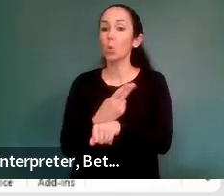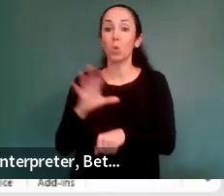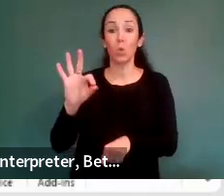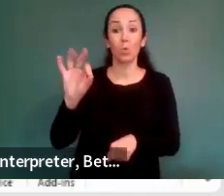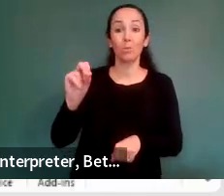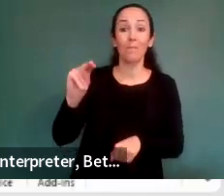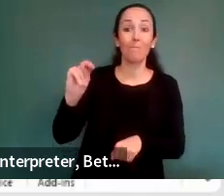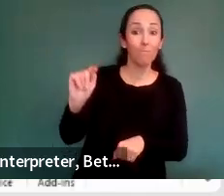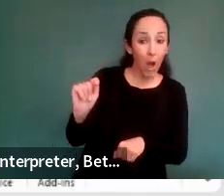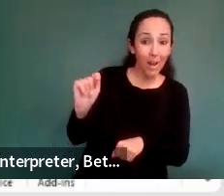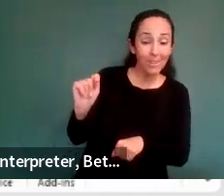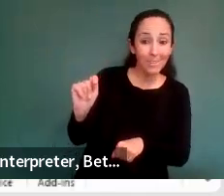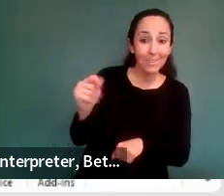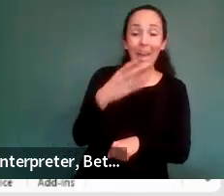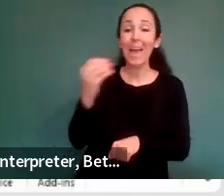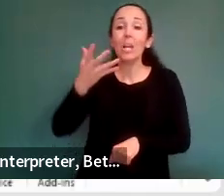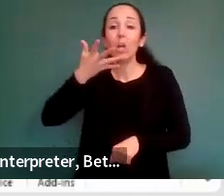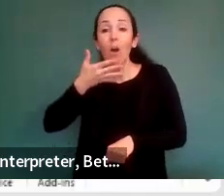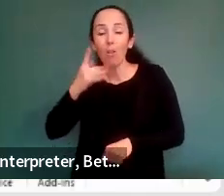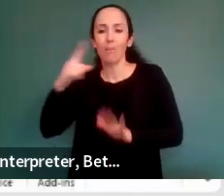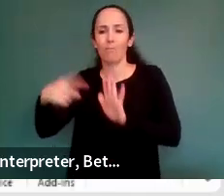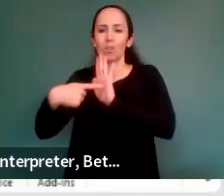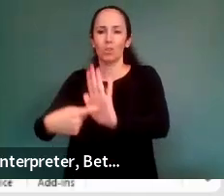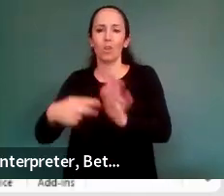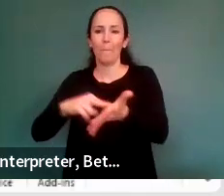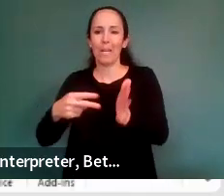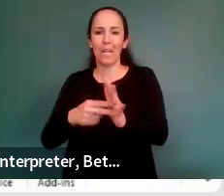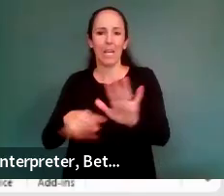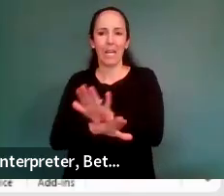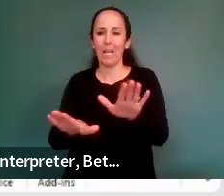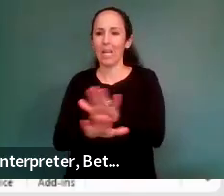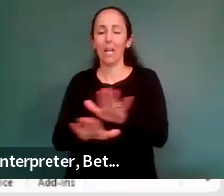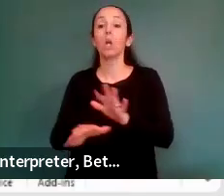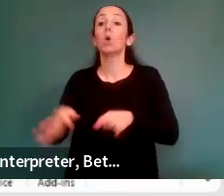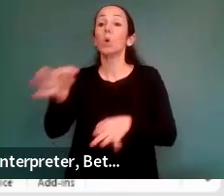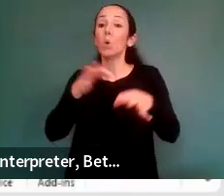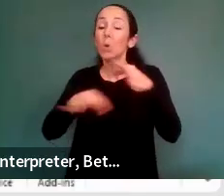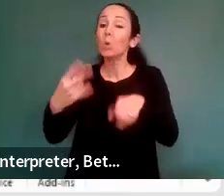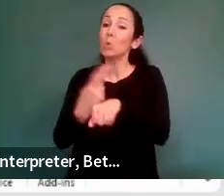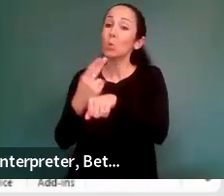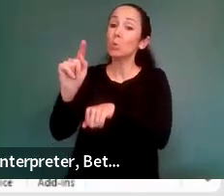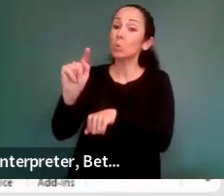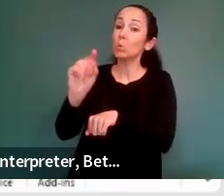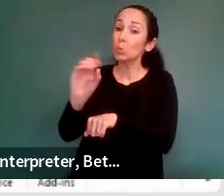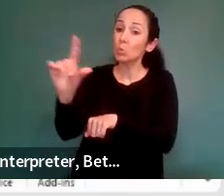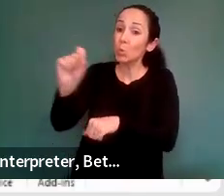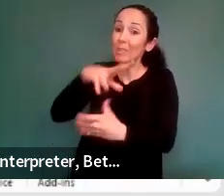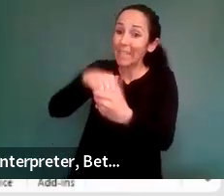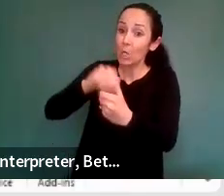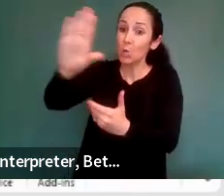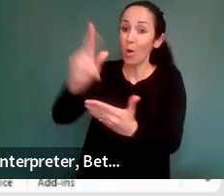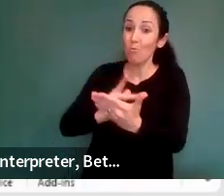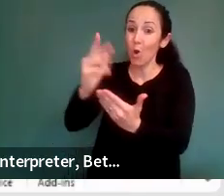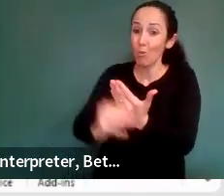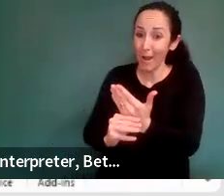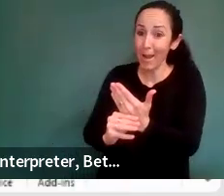to convey meaning. Please use the styles and the tools within the programs that you're using to create your digital